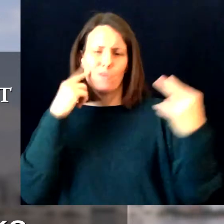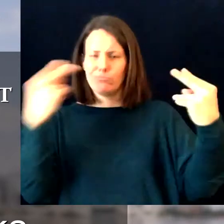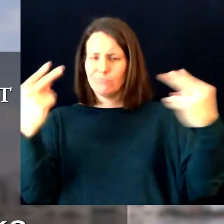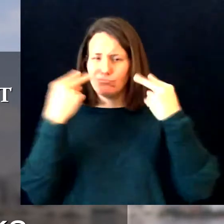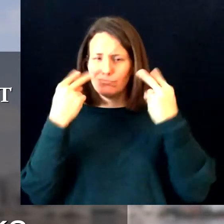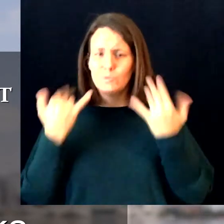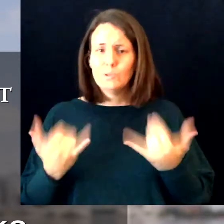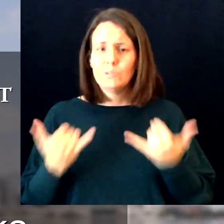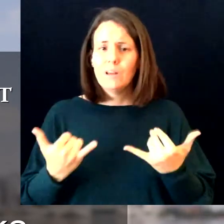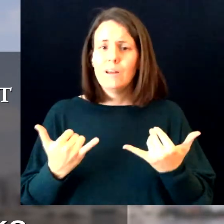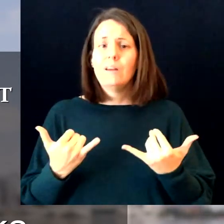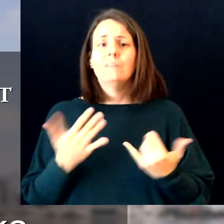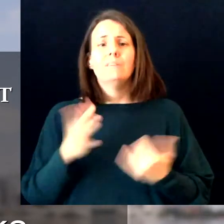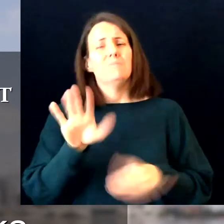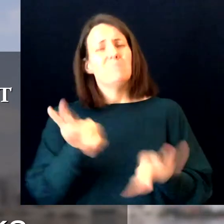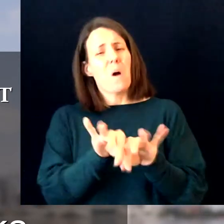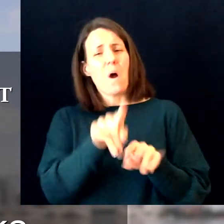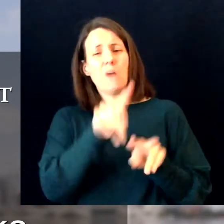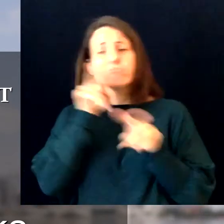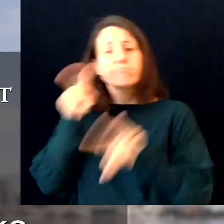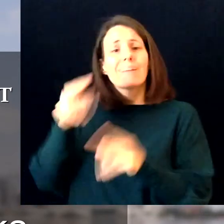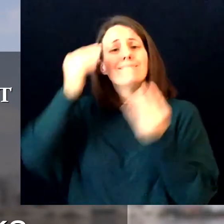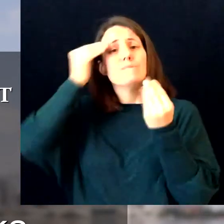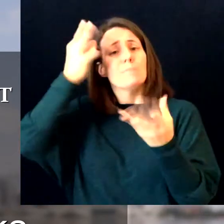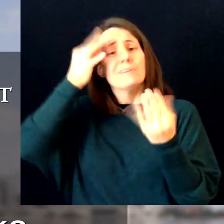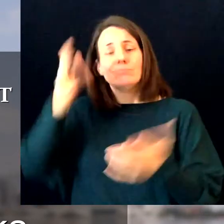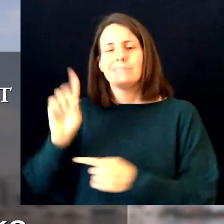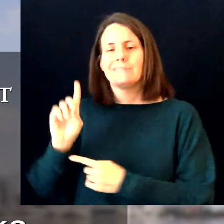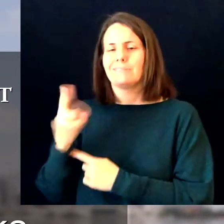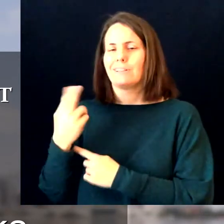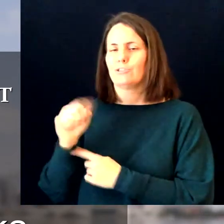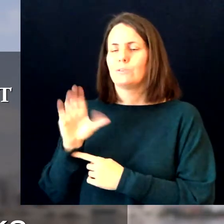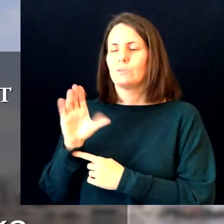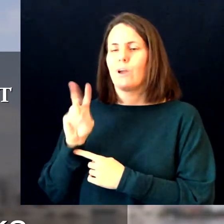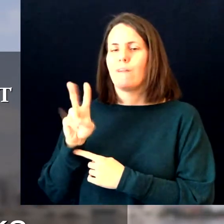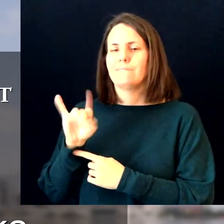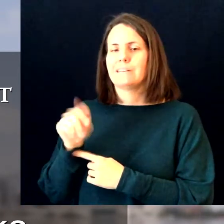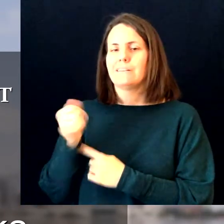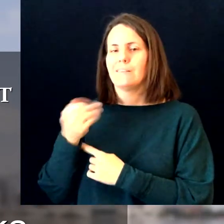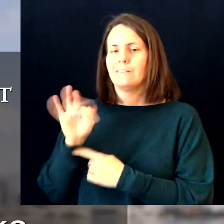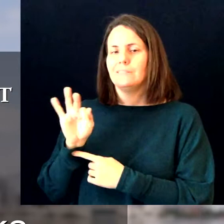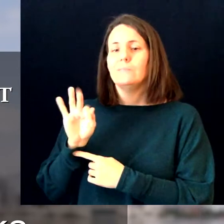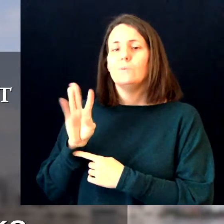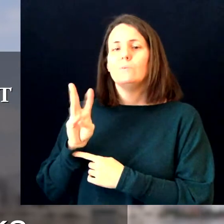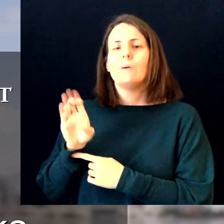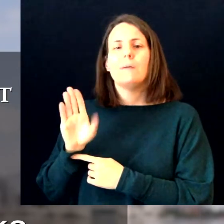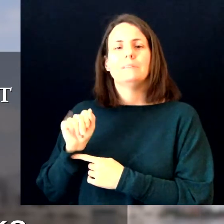DHS COVID-19 web pages for data and guidance. Be safe and have a great afternoon.